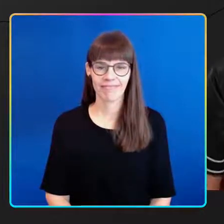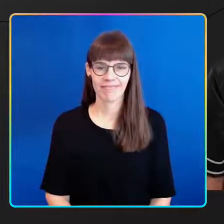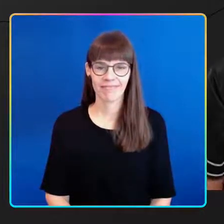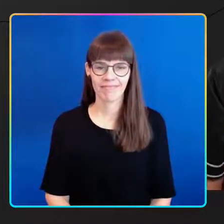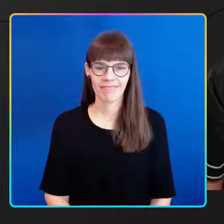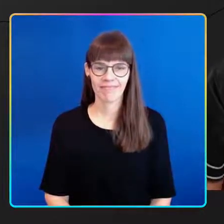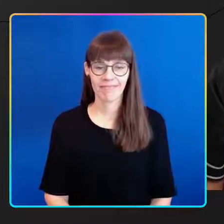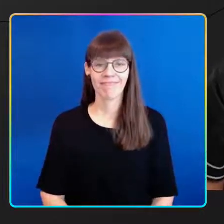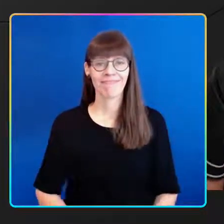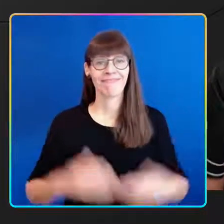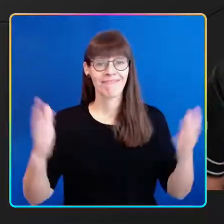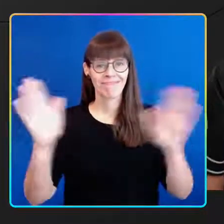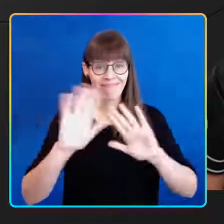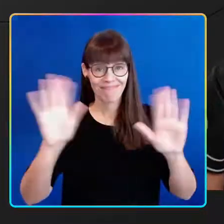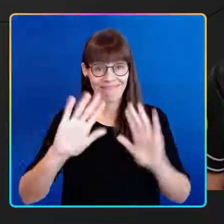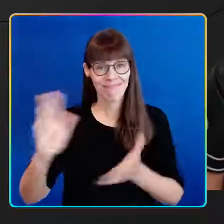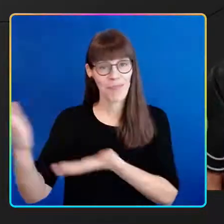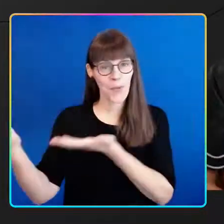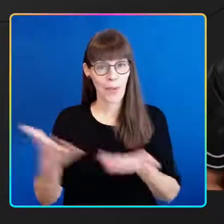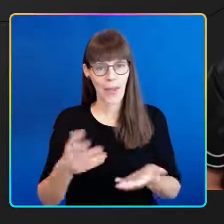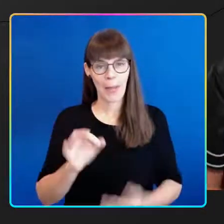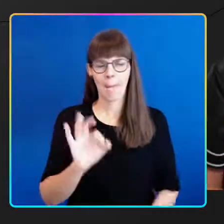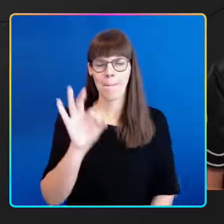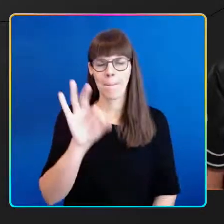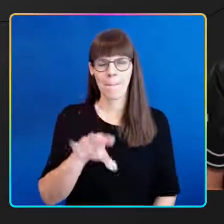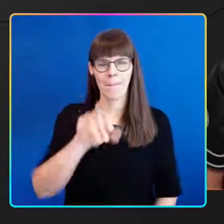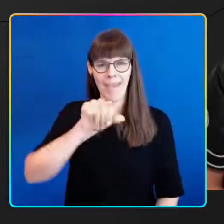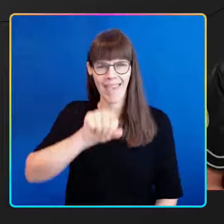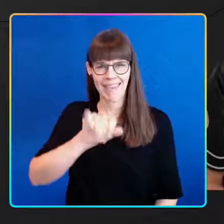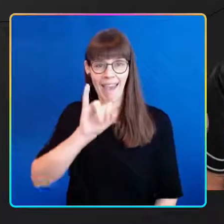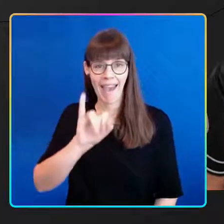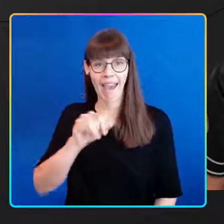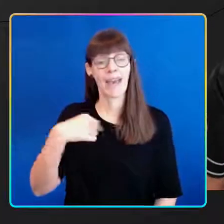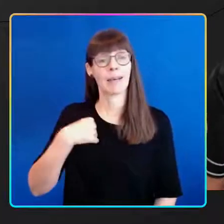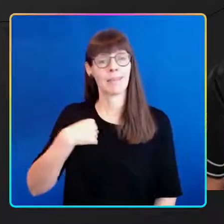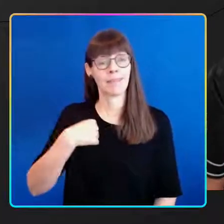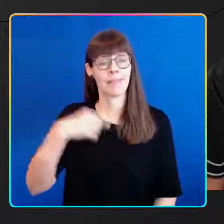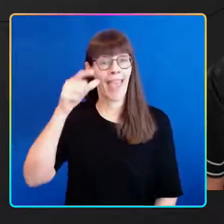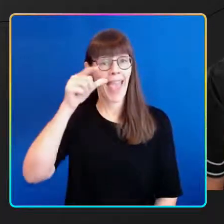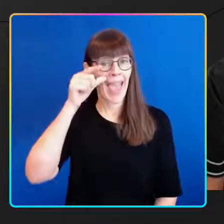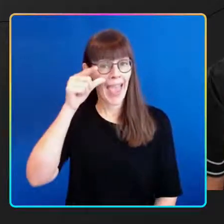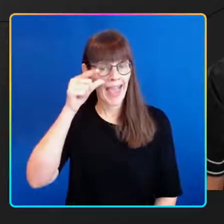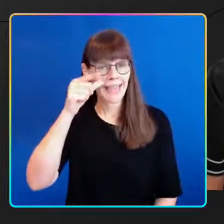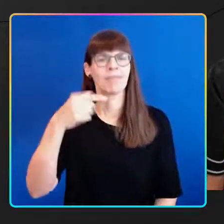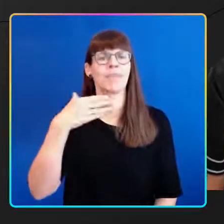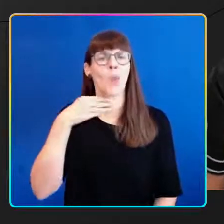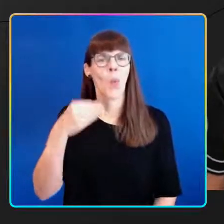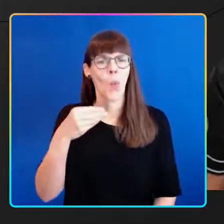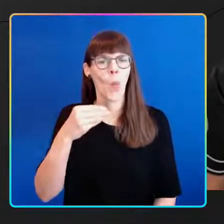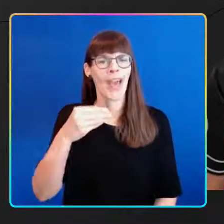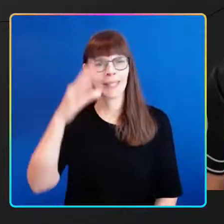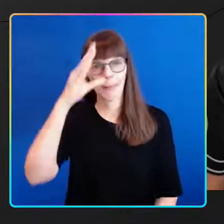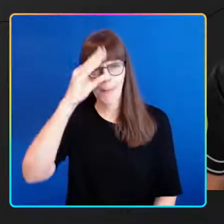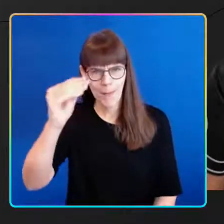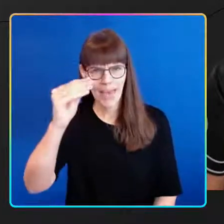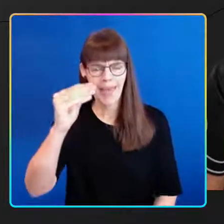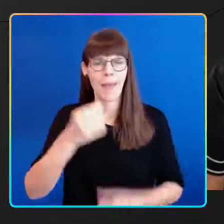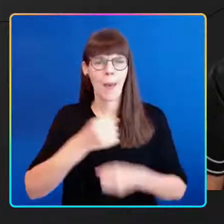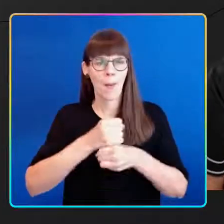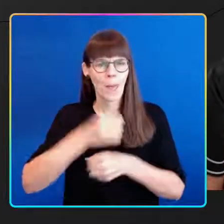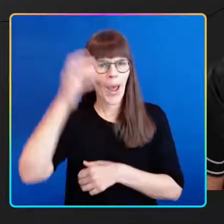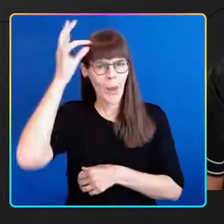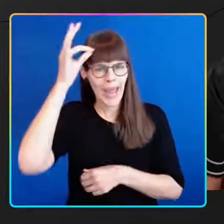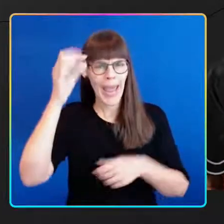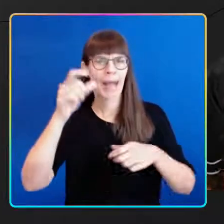Hi everyone, and welcome to the Bit of AI show. My name is Henk and I'm a white male with brown hair wearing glasses. And today